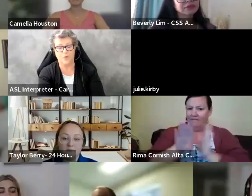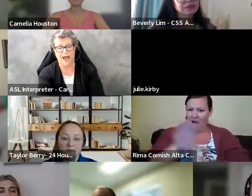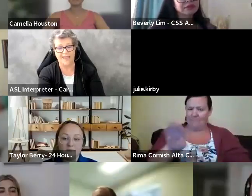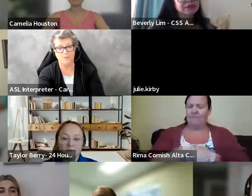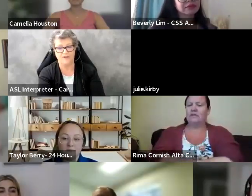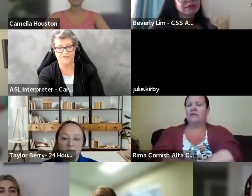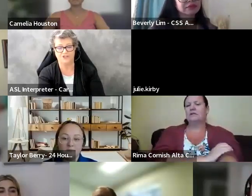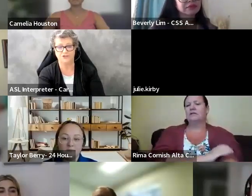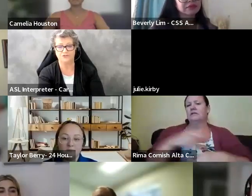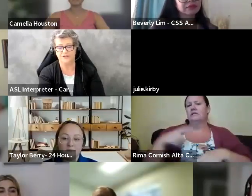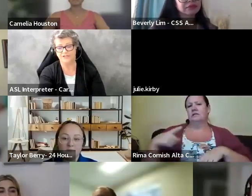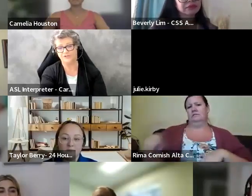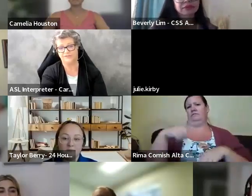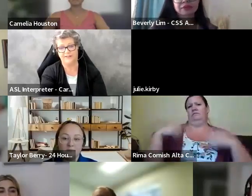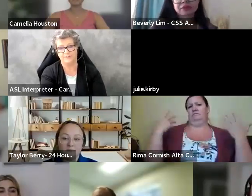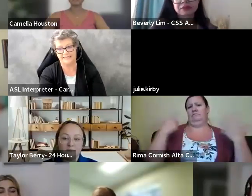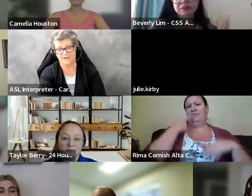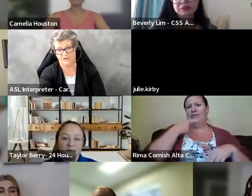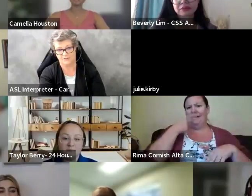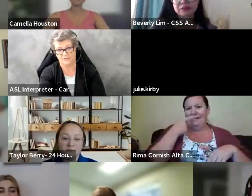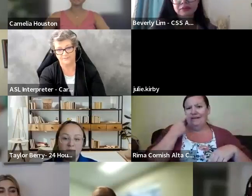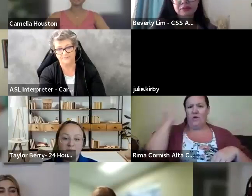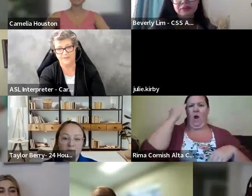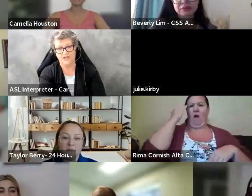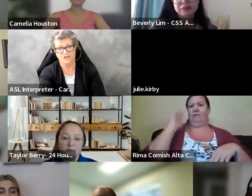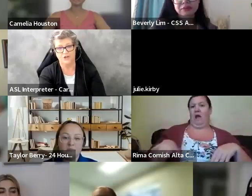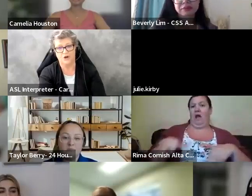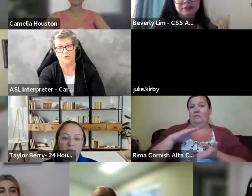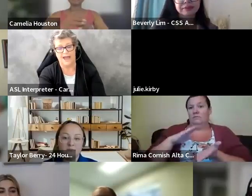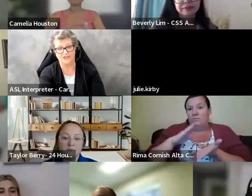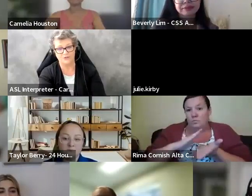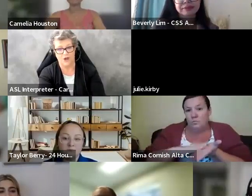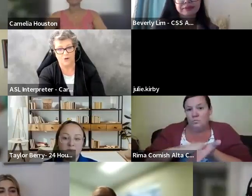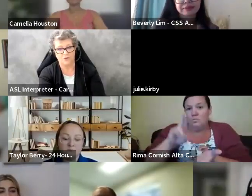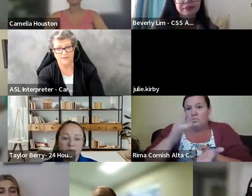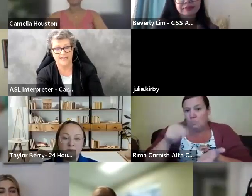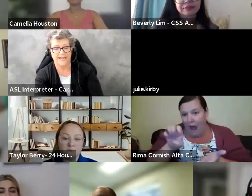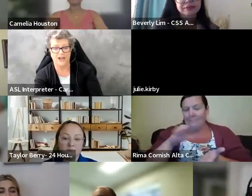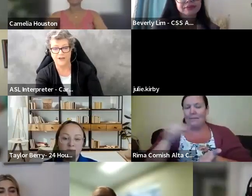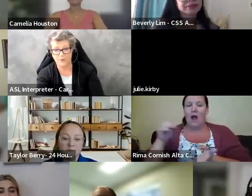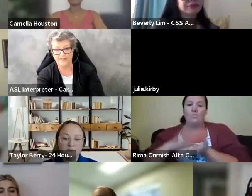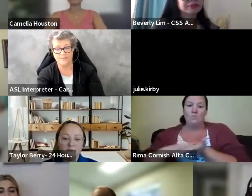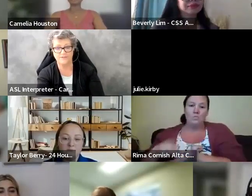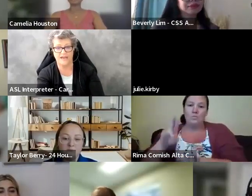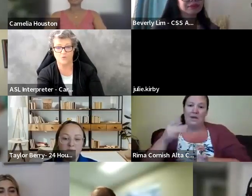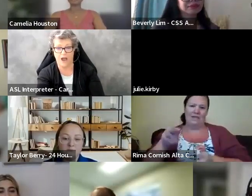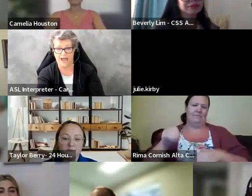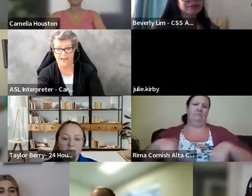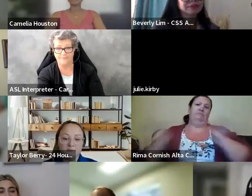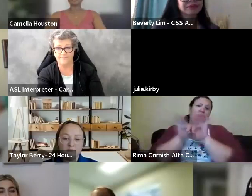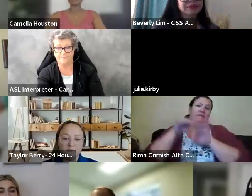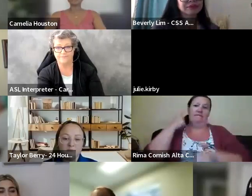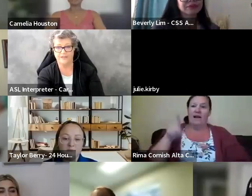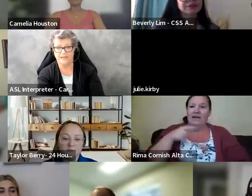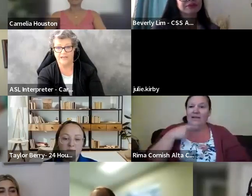we rhyme with children to develop skills. So as you know, hearing rhythms and